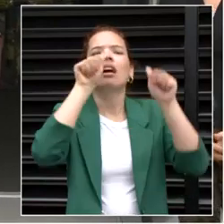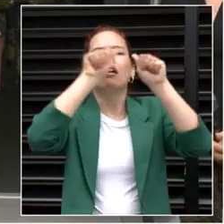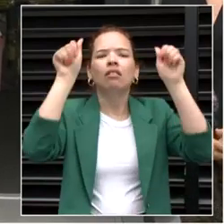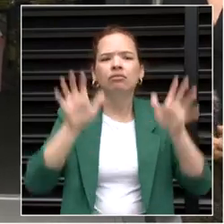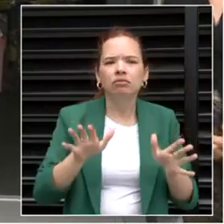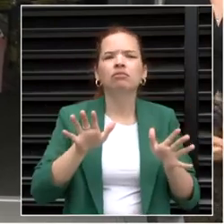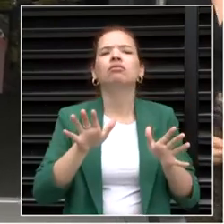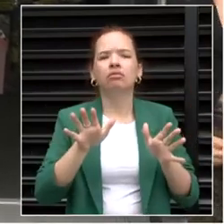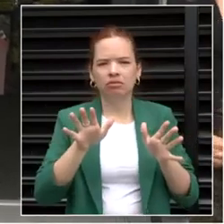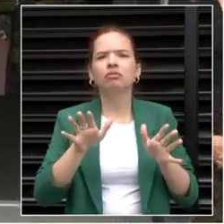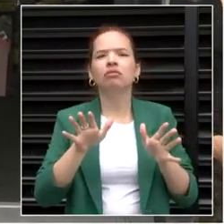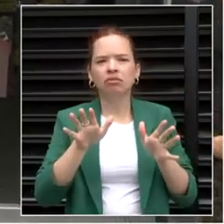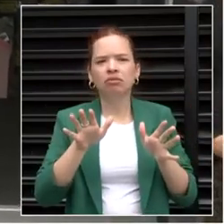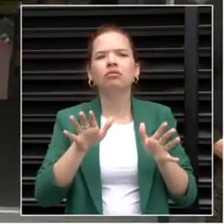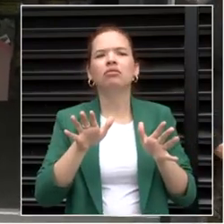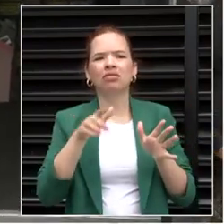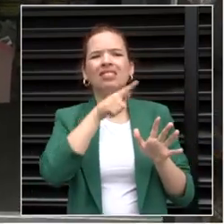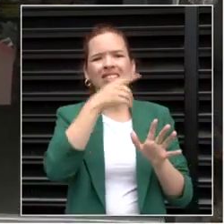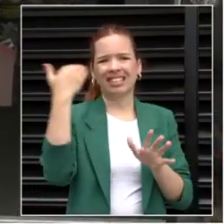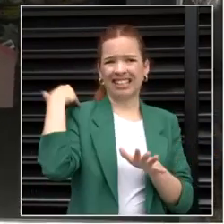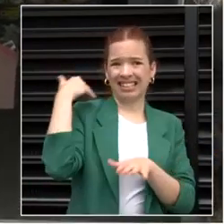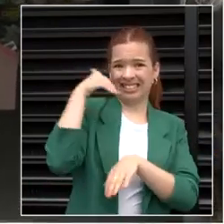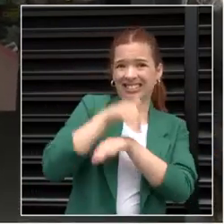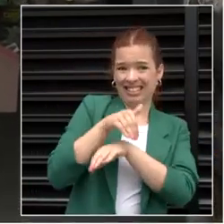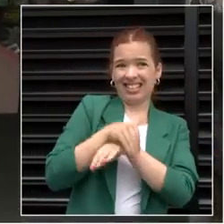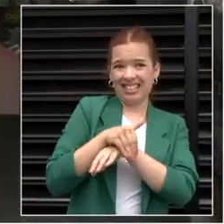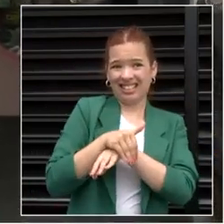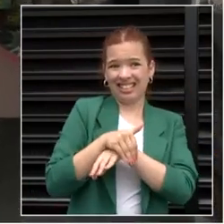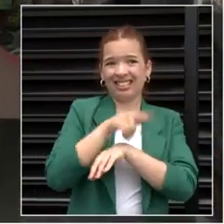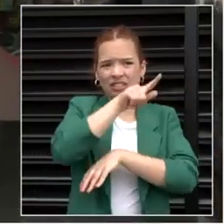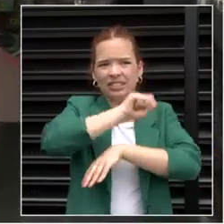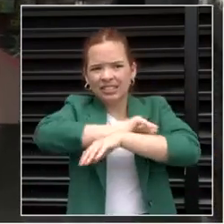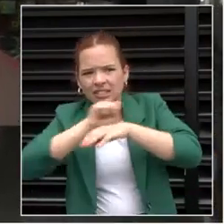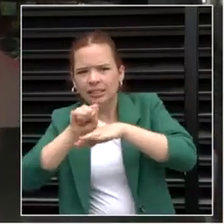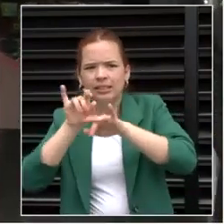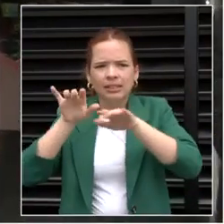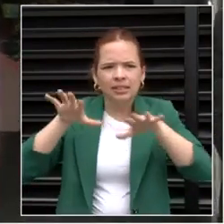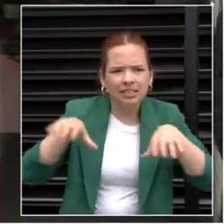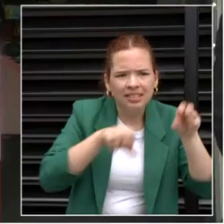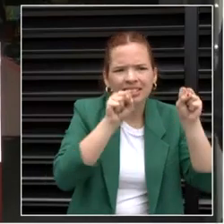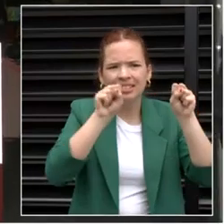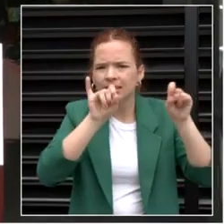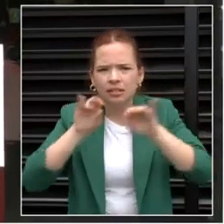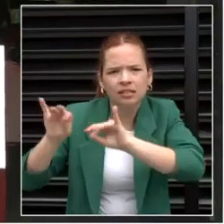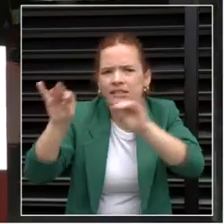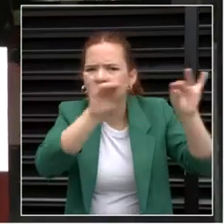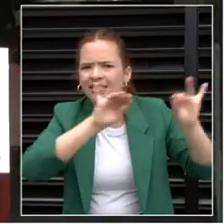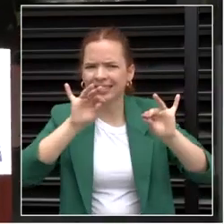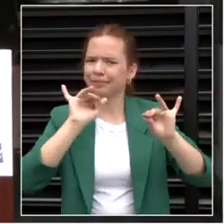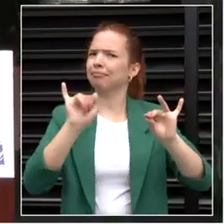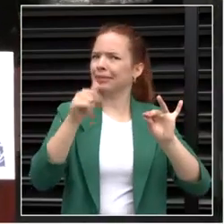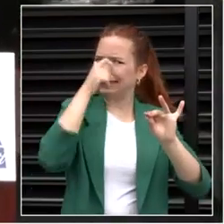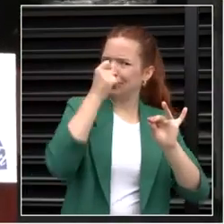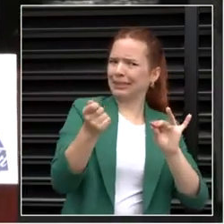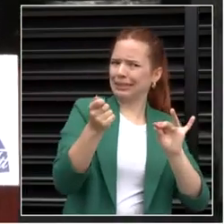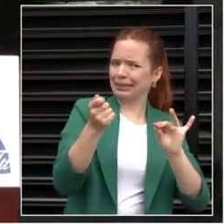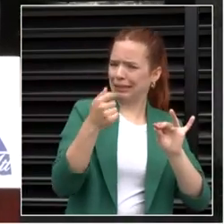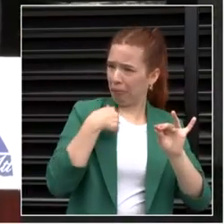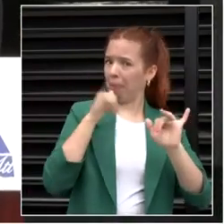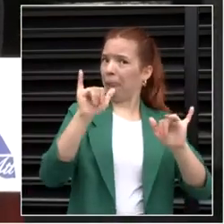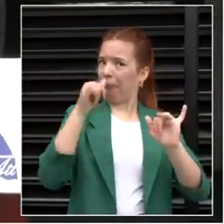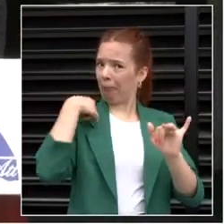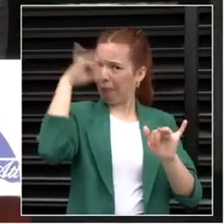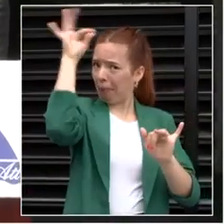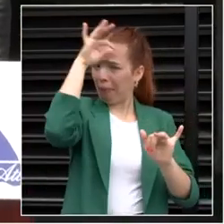opening act, which I didn't even know he did. He works for Core Architecture, and they've done just a fantastic job. We love working with